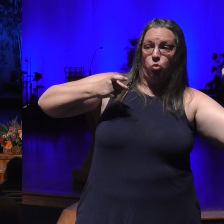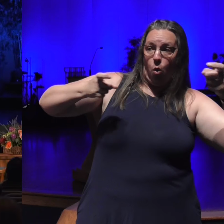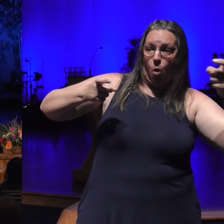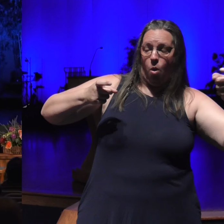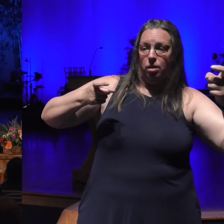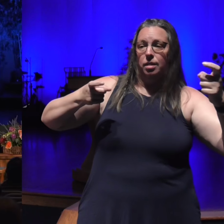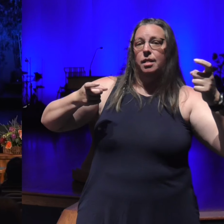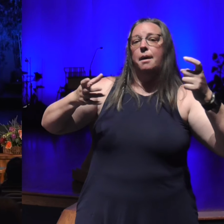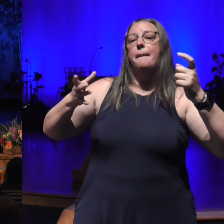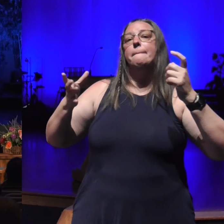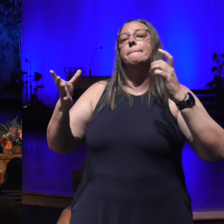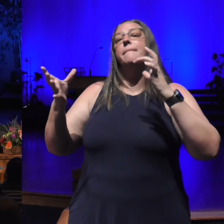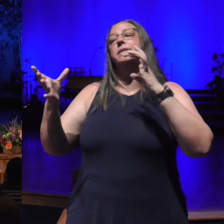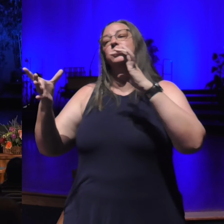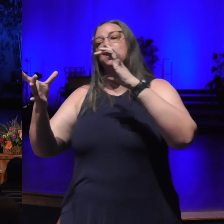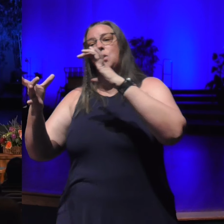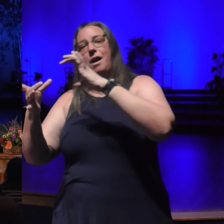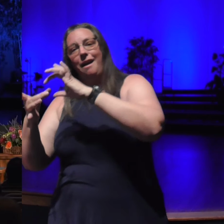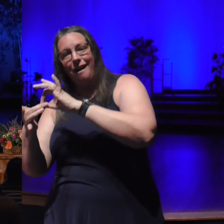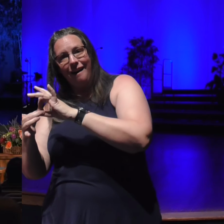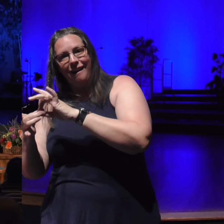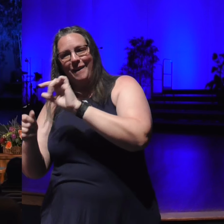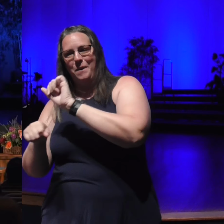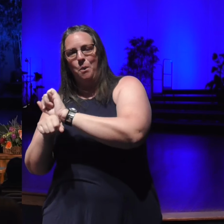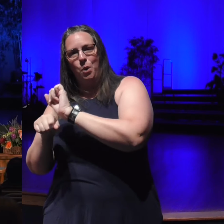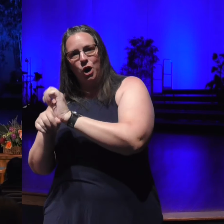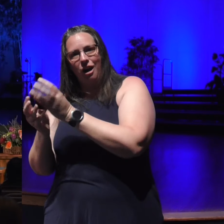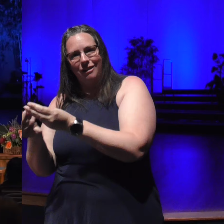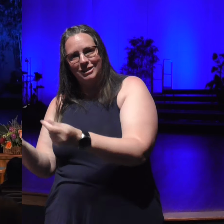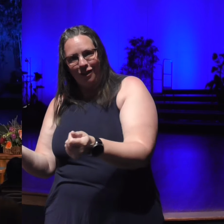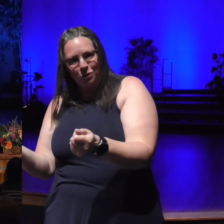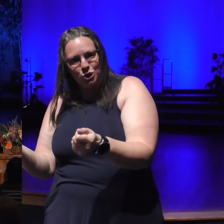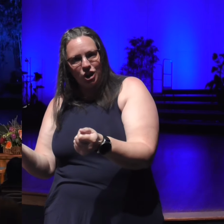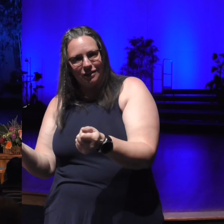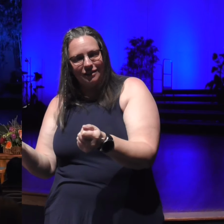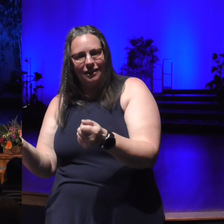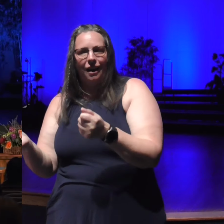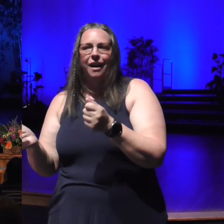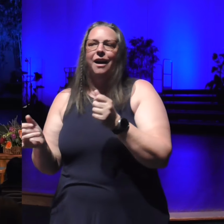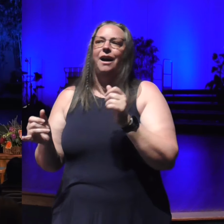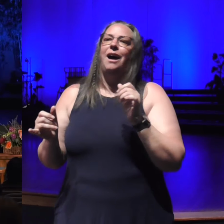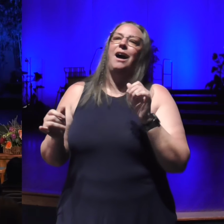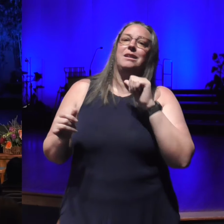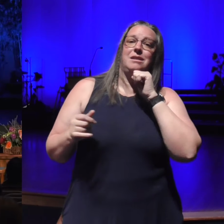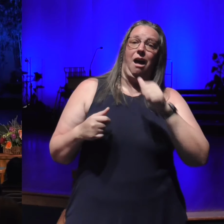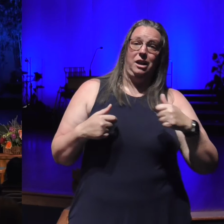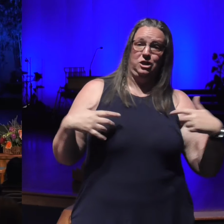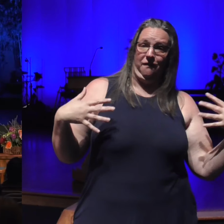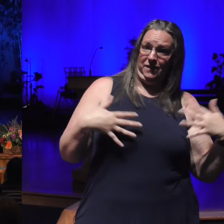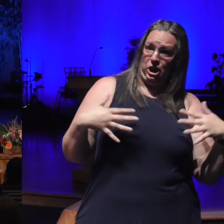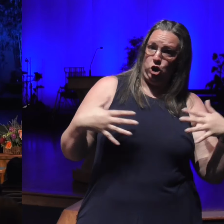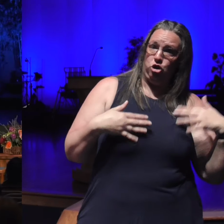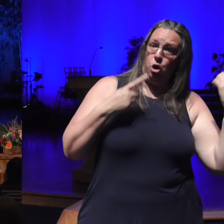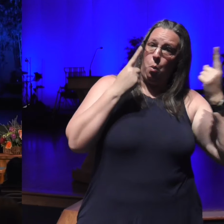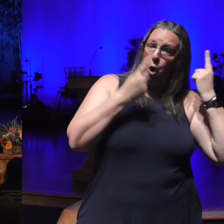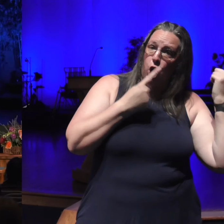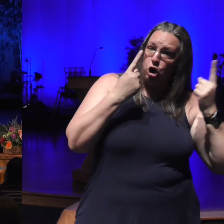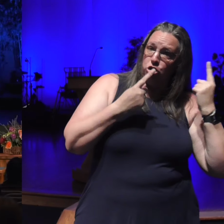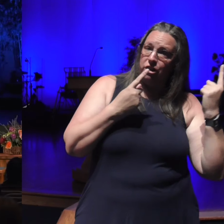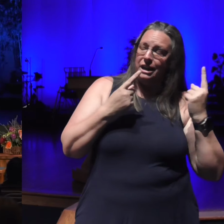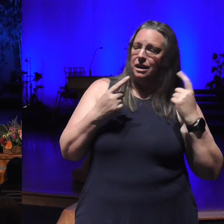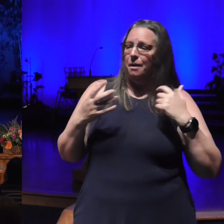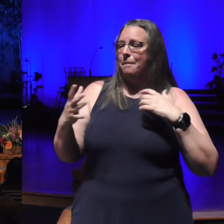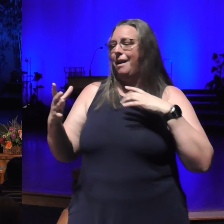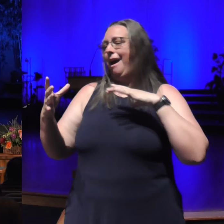solution, not to get imprisoned in fear and worry but to embrace love in this